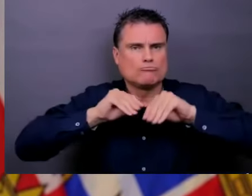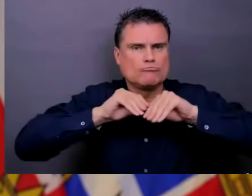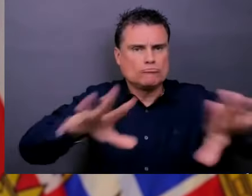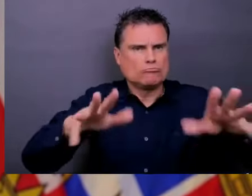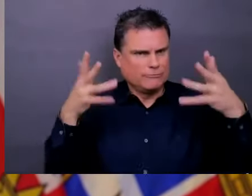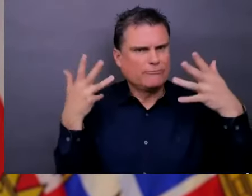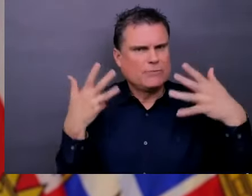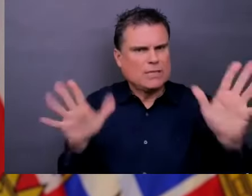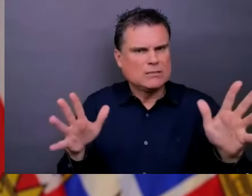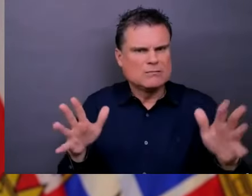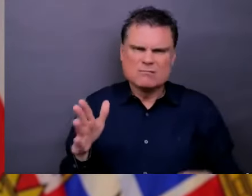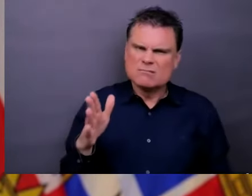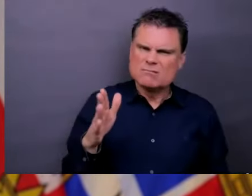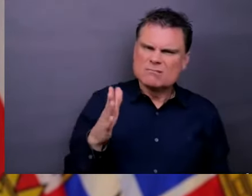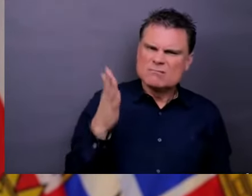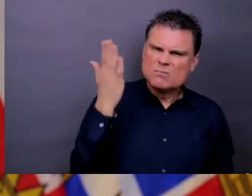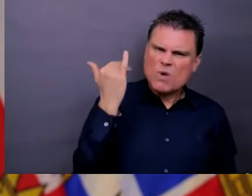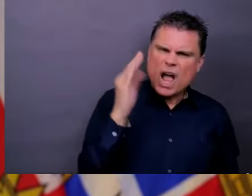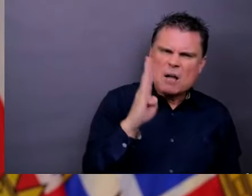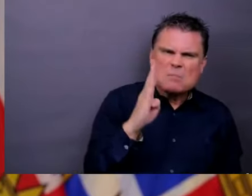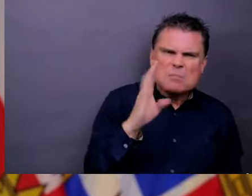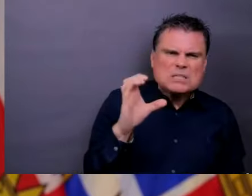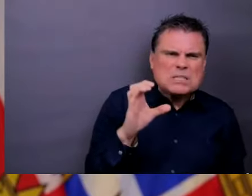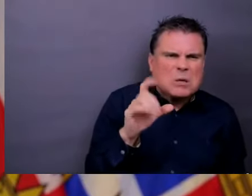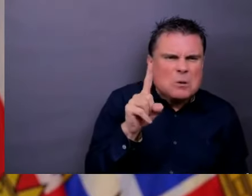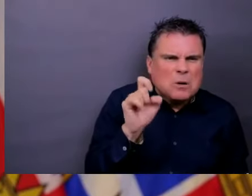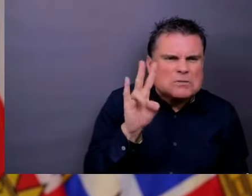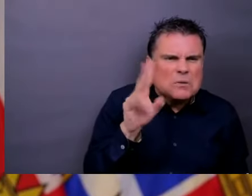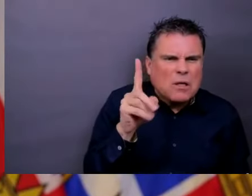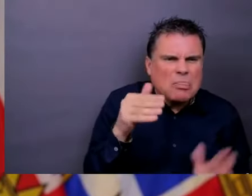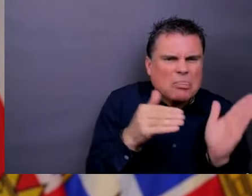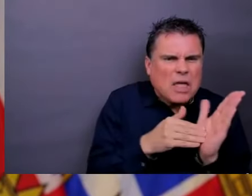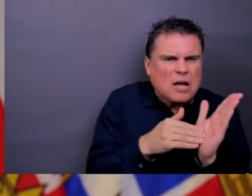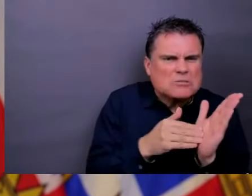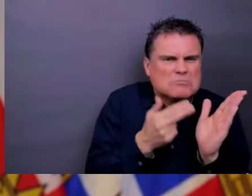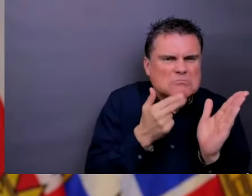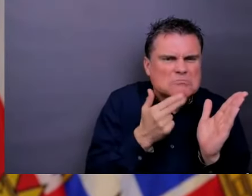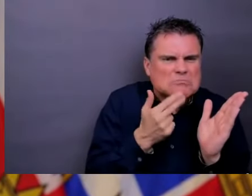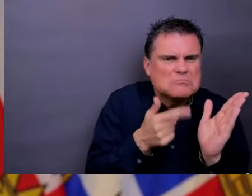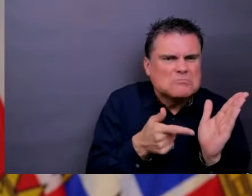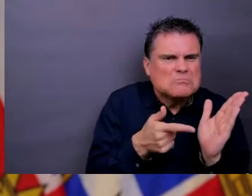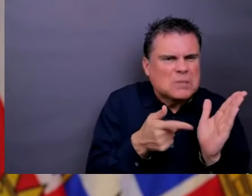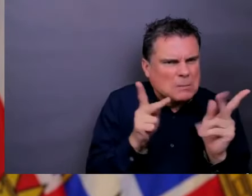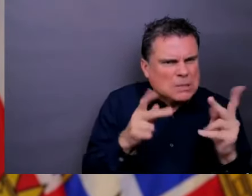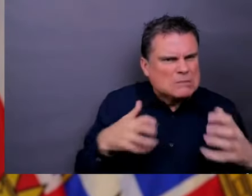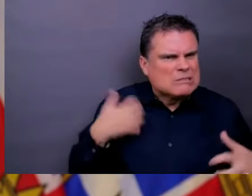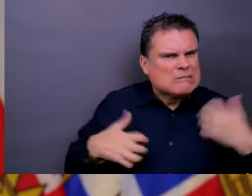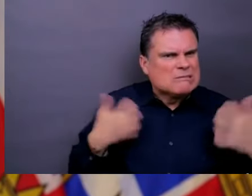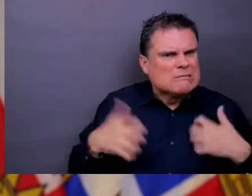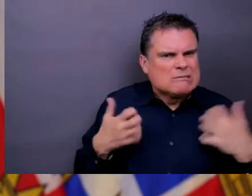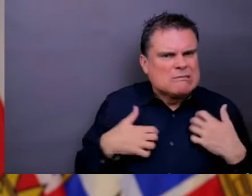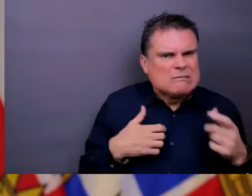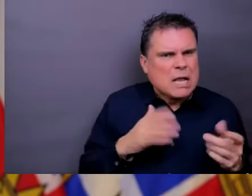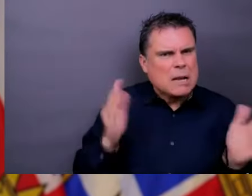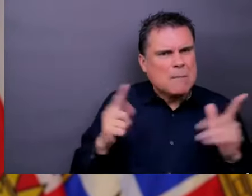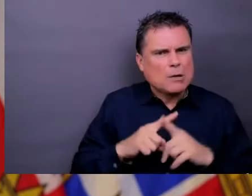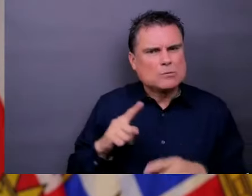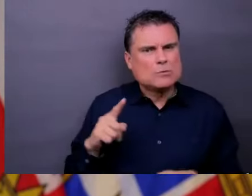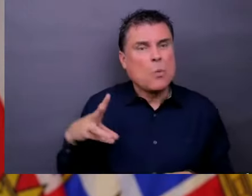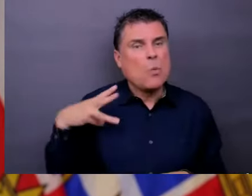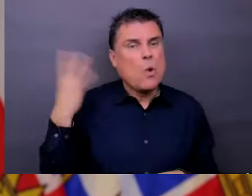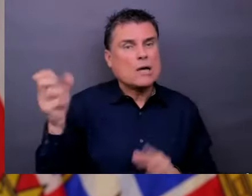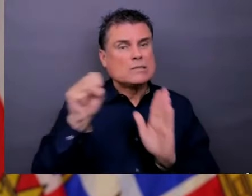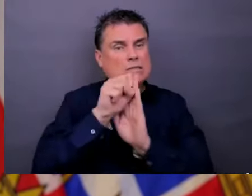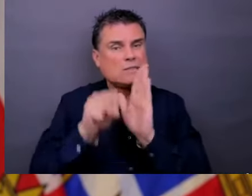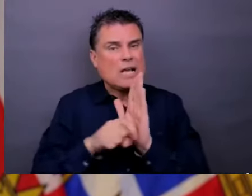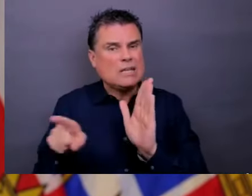understand the frustration British Columbians feel when we see our neighbors just over the border in Washington State get vaccinated much sooner with a promise to